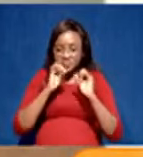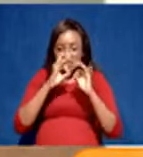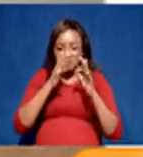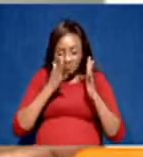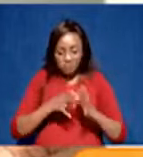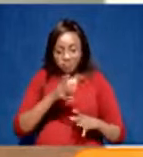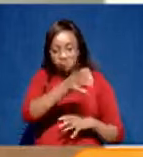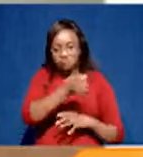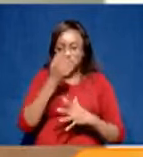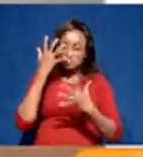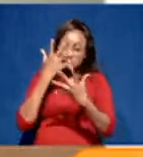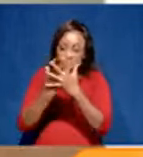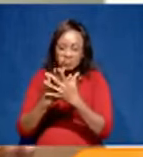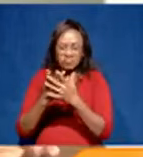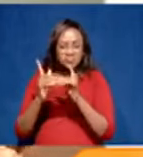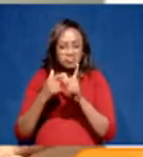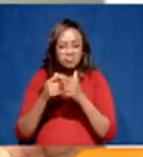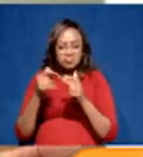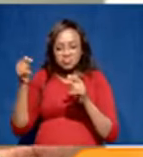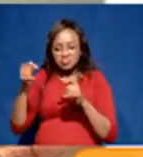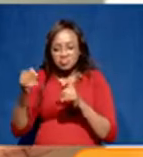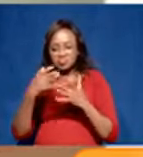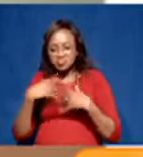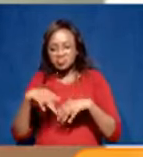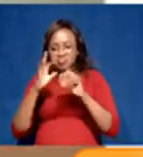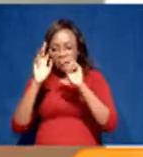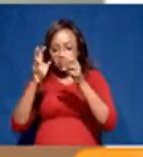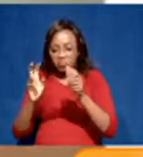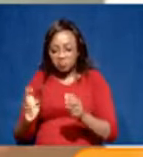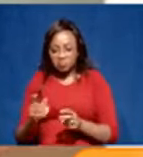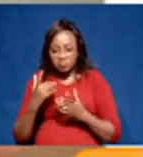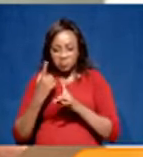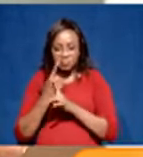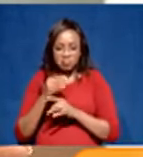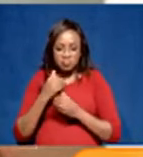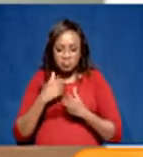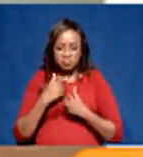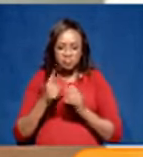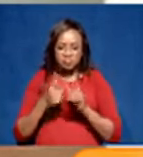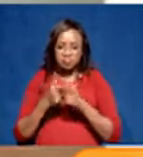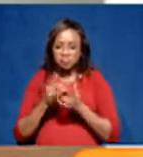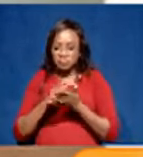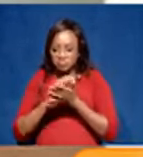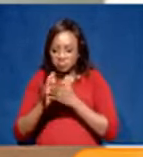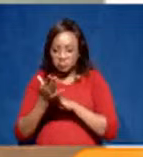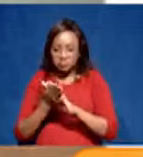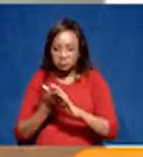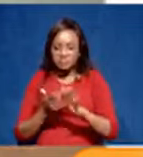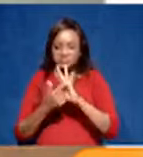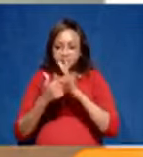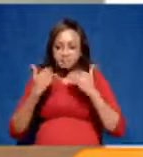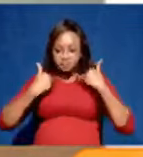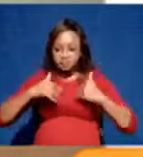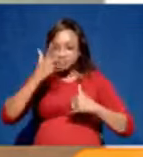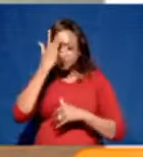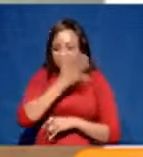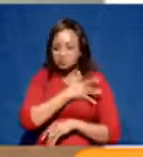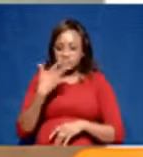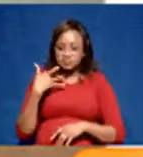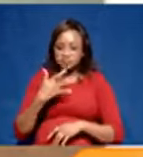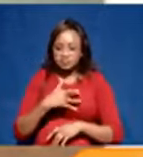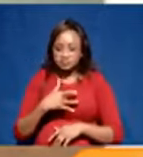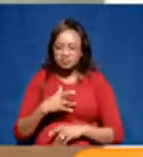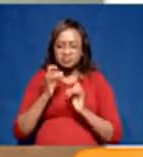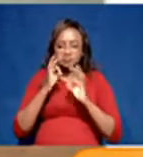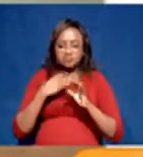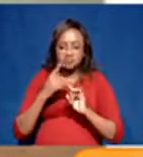bars, there's a time when their matter is listened to and they're given a clean bill of health. For me, who is a Catholic, once I go and do my